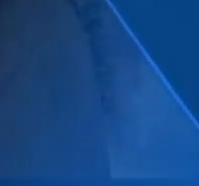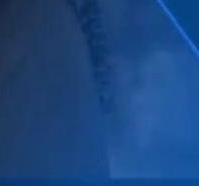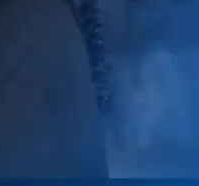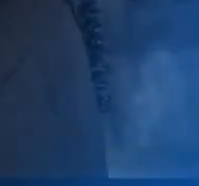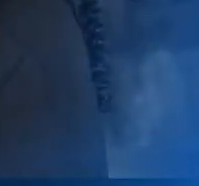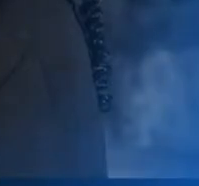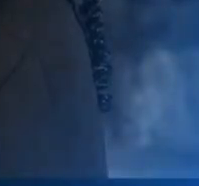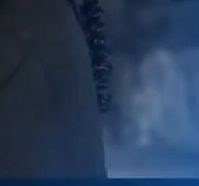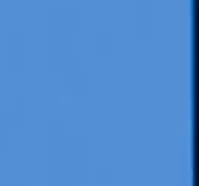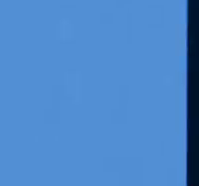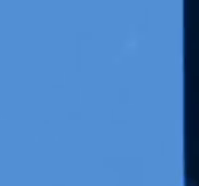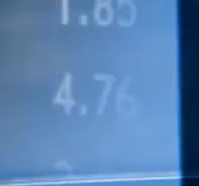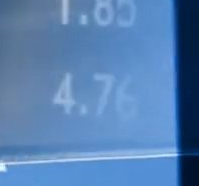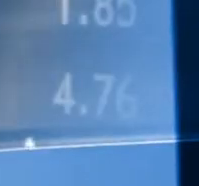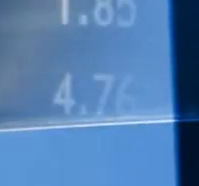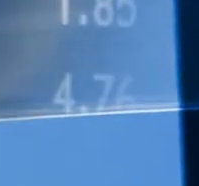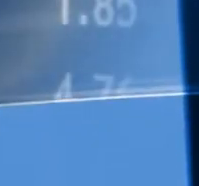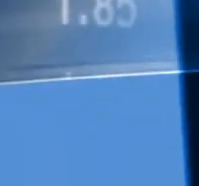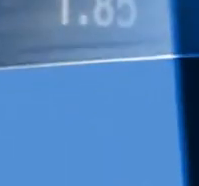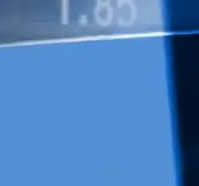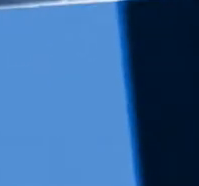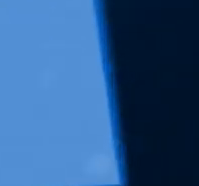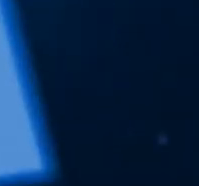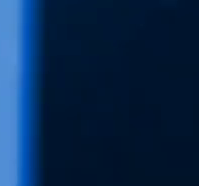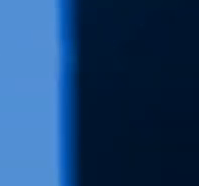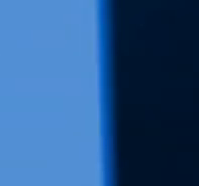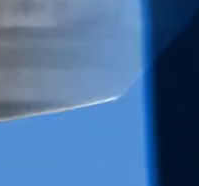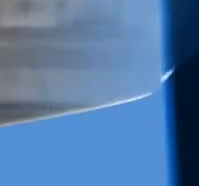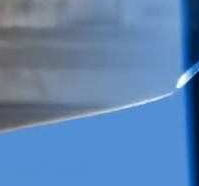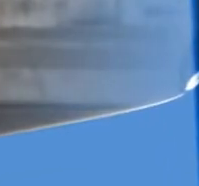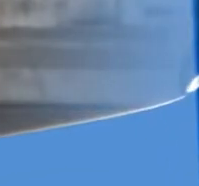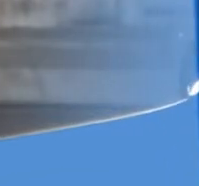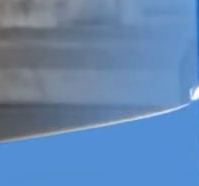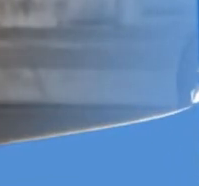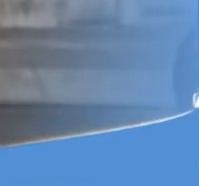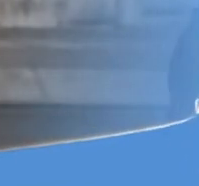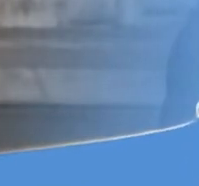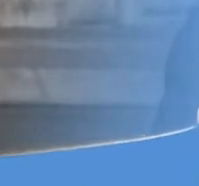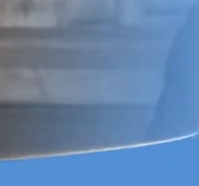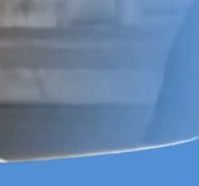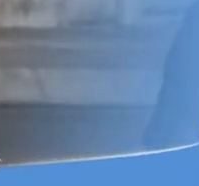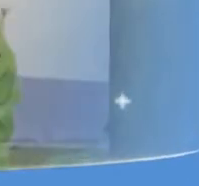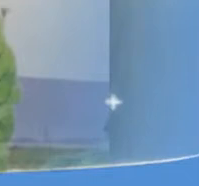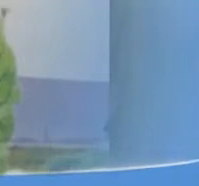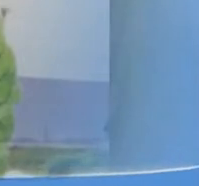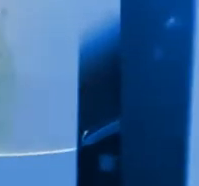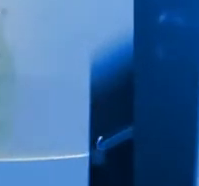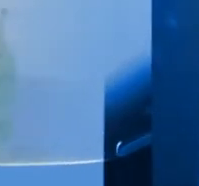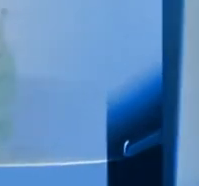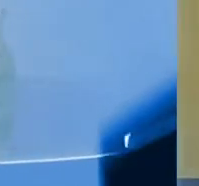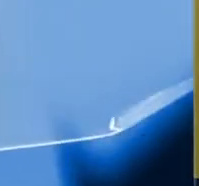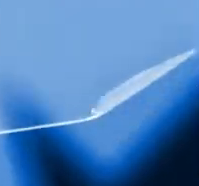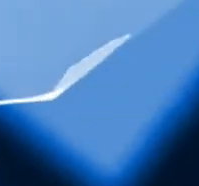Kude lesinye isikhathi ngaphandle kwalesi. Aba research bafunde.